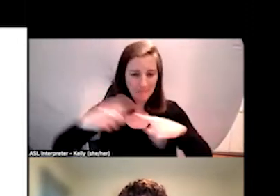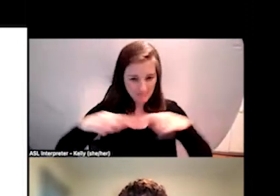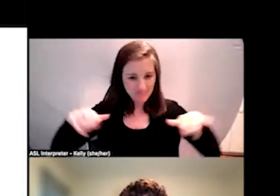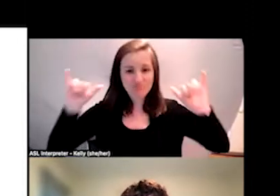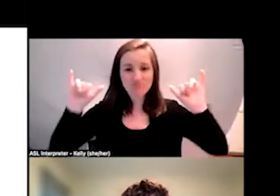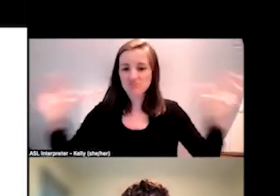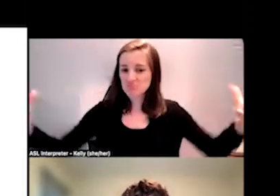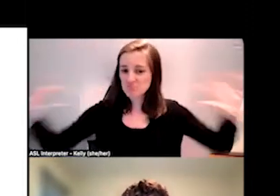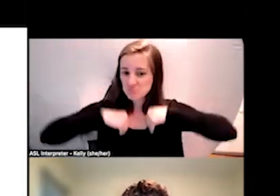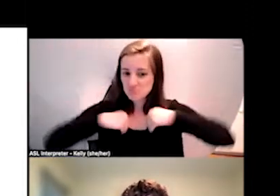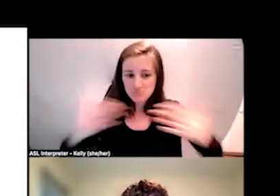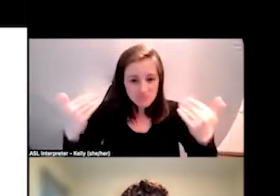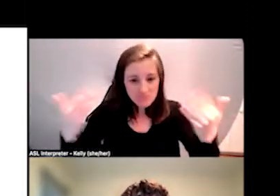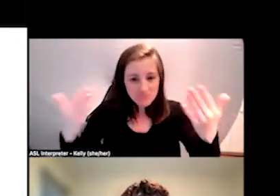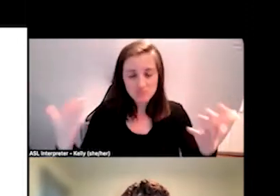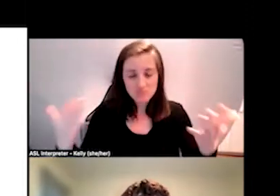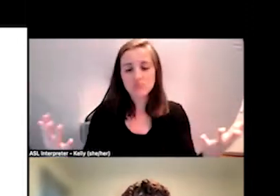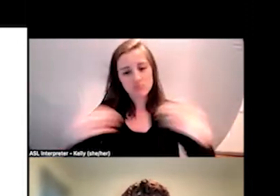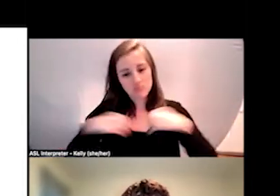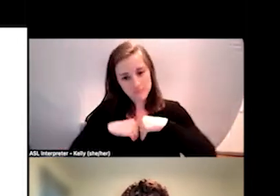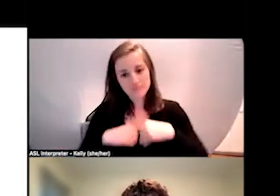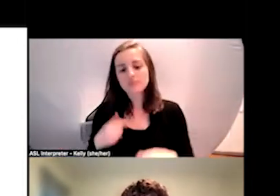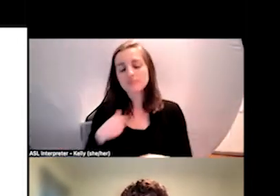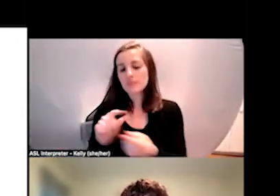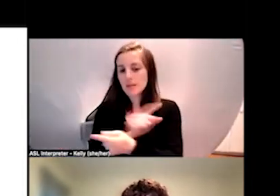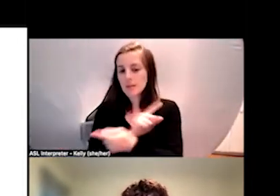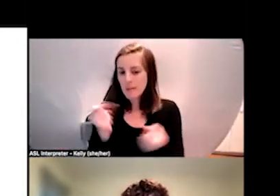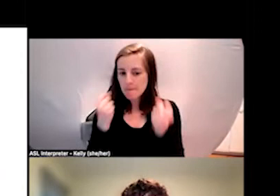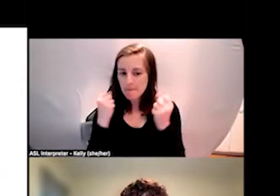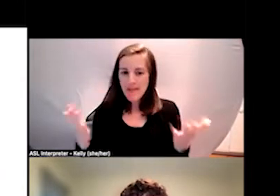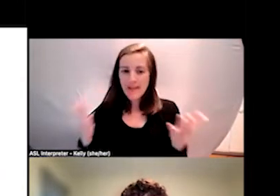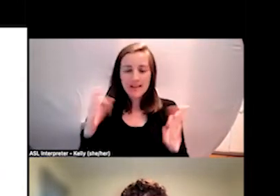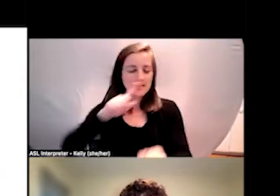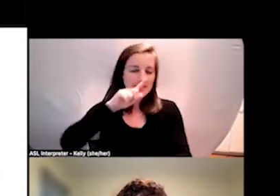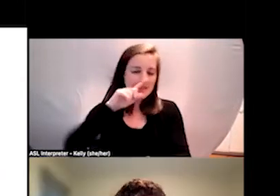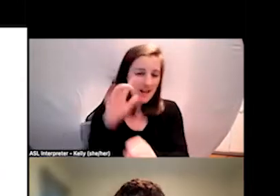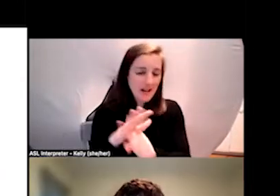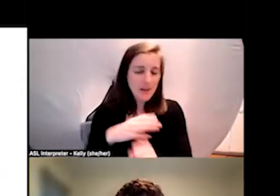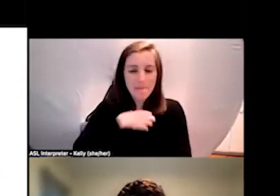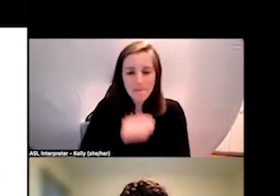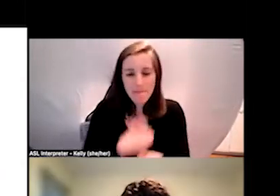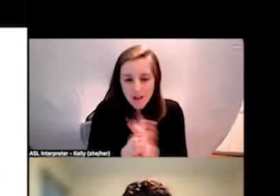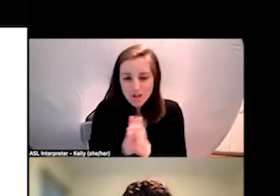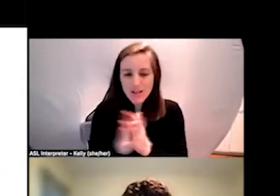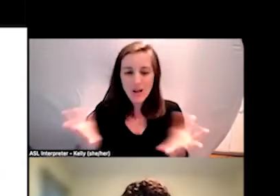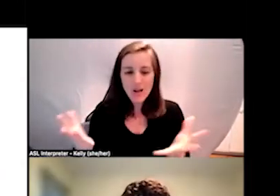really dedicated, passionate, inclusive providers at a lot of different places.